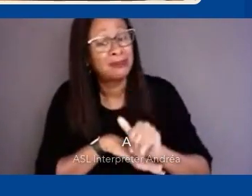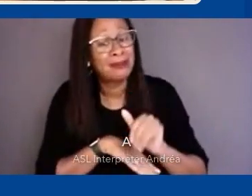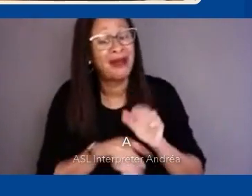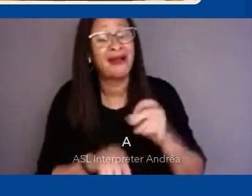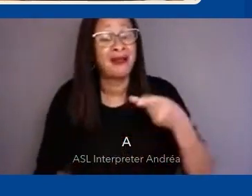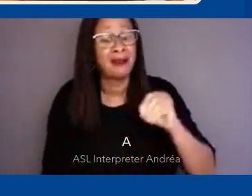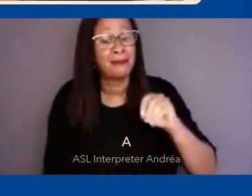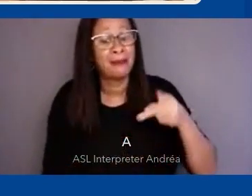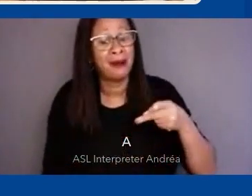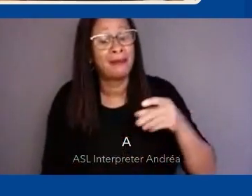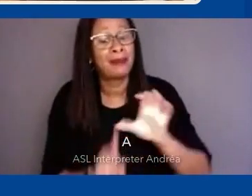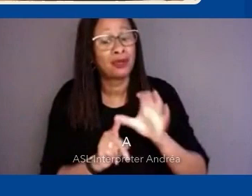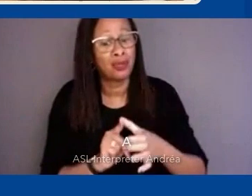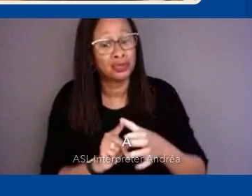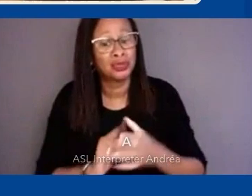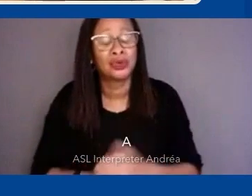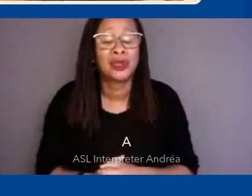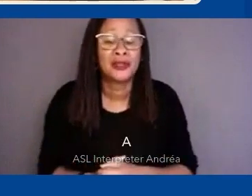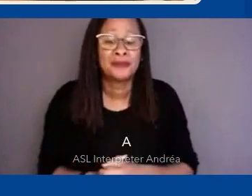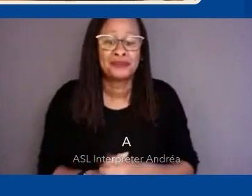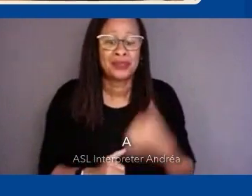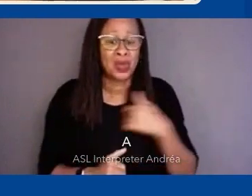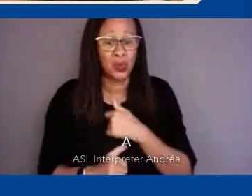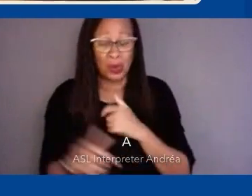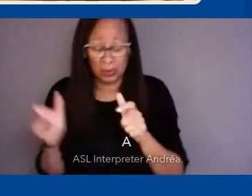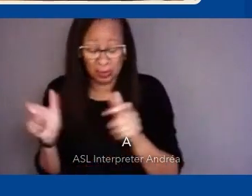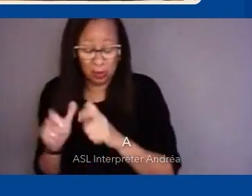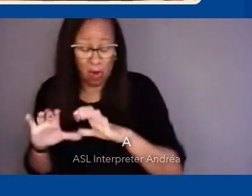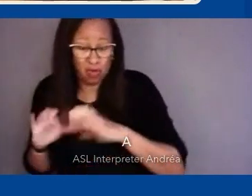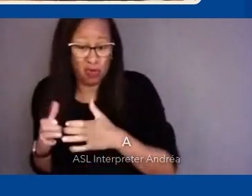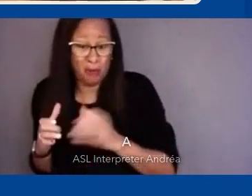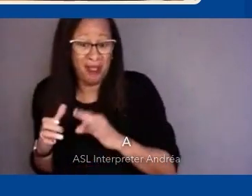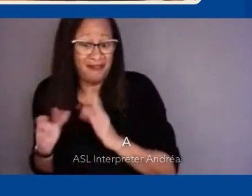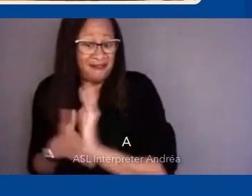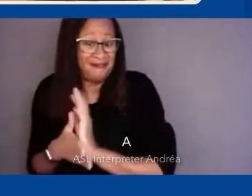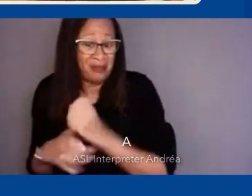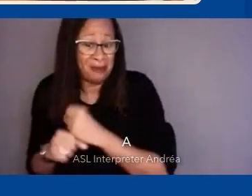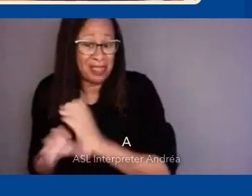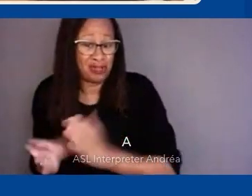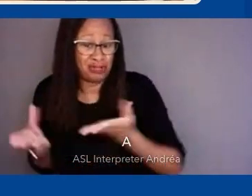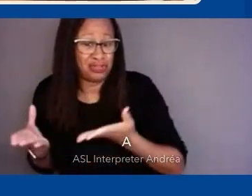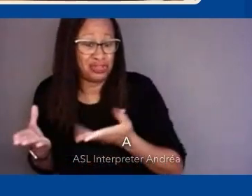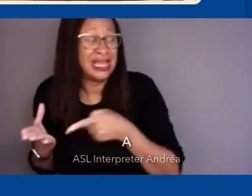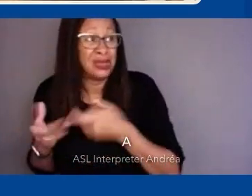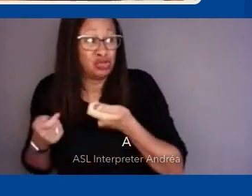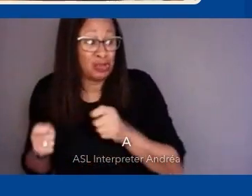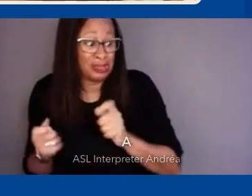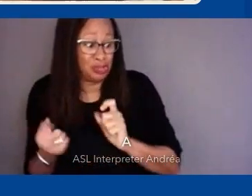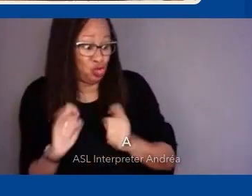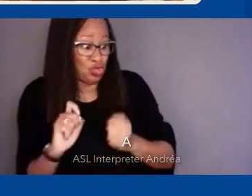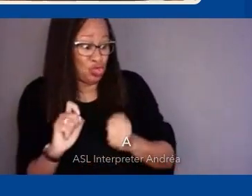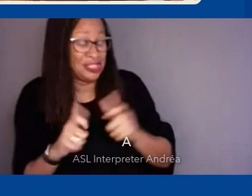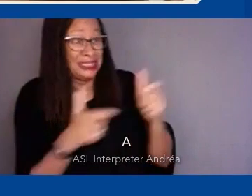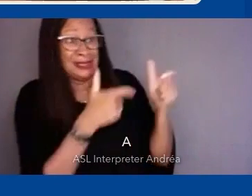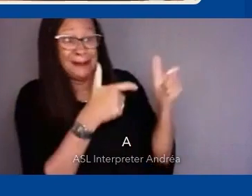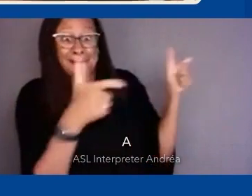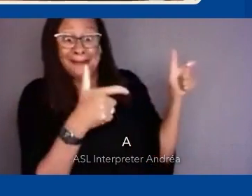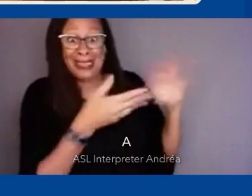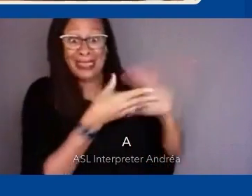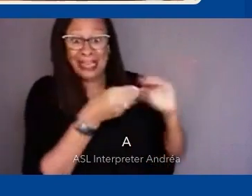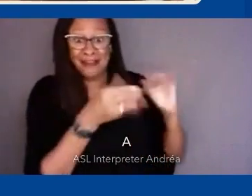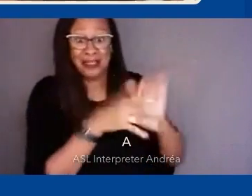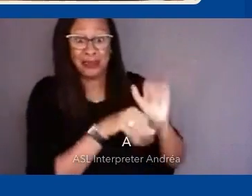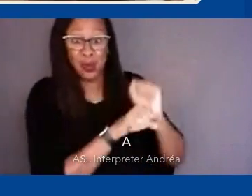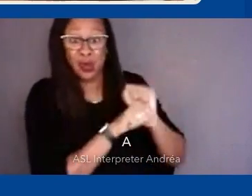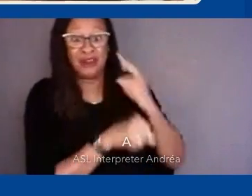So, you know, we're just a small group of filmmakers. And then if you include the people working in narrative and